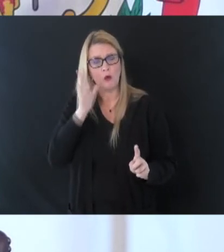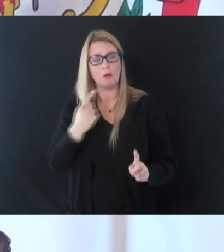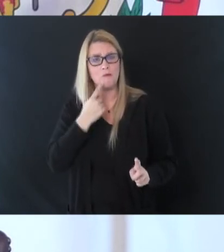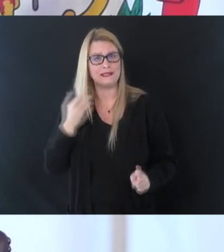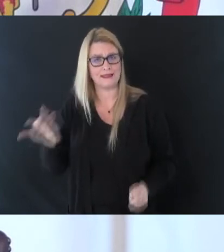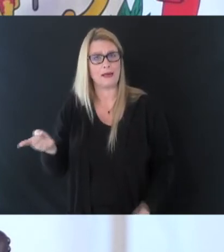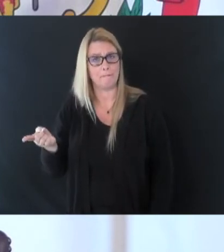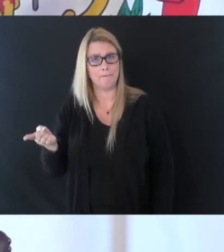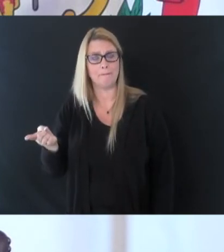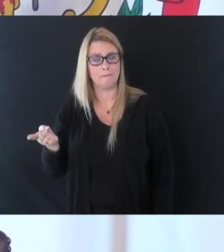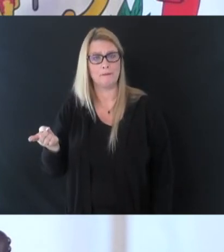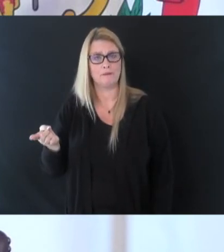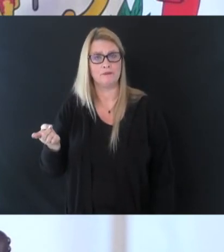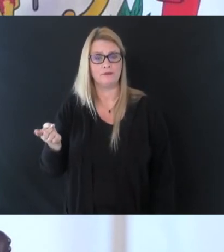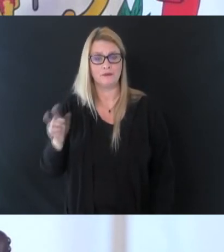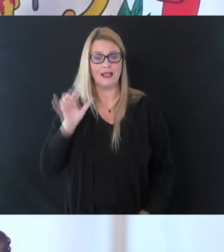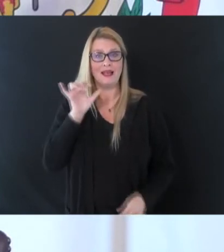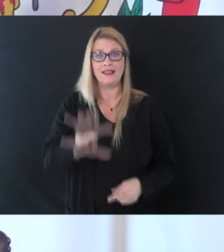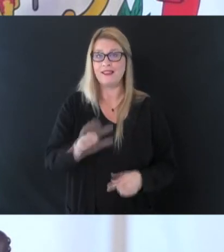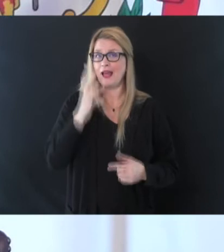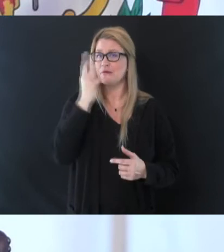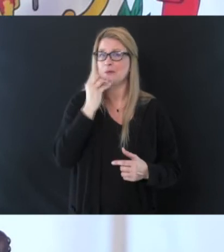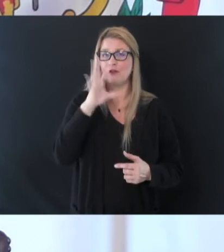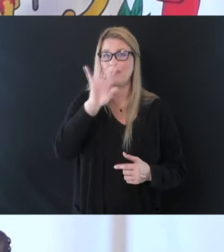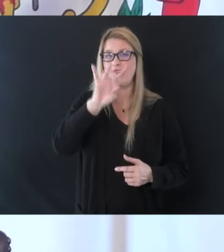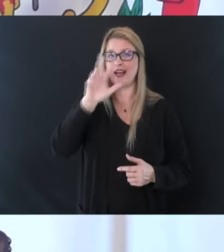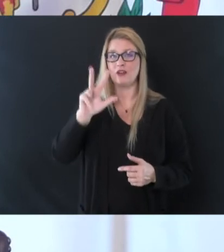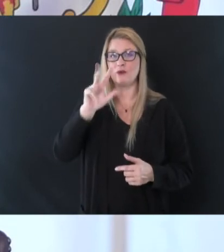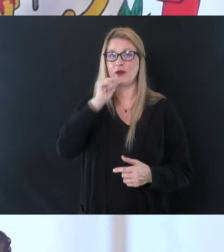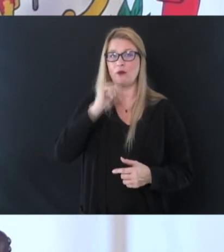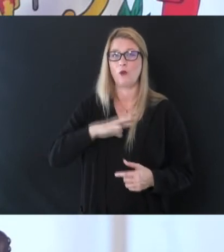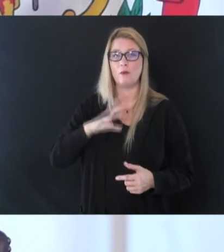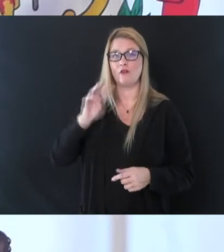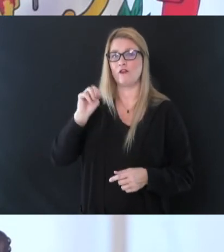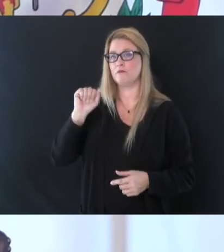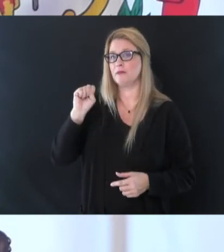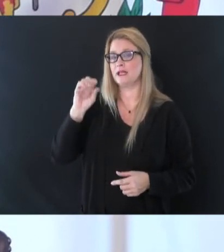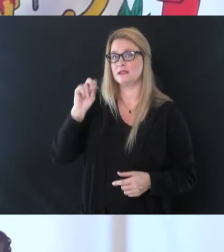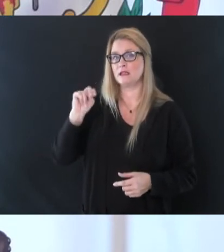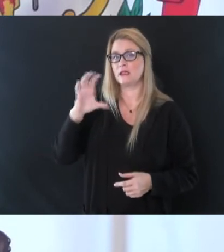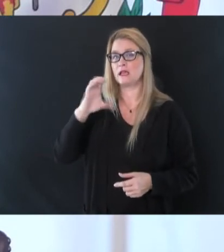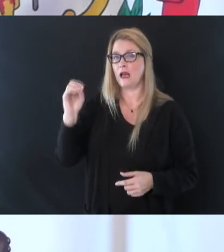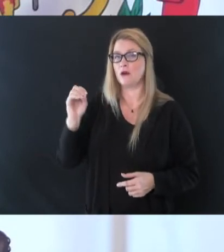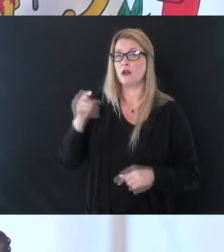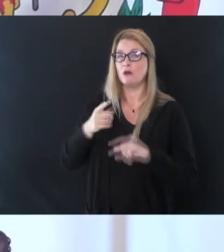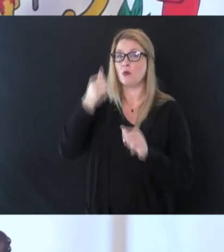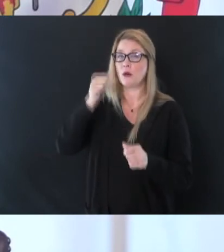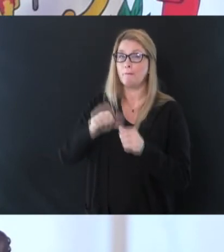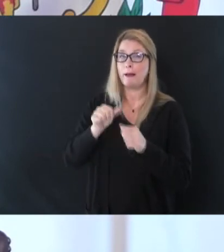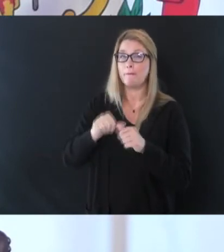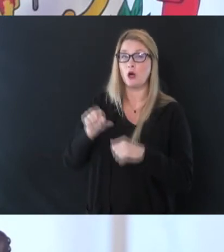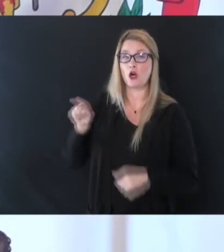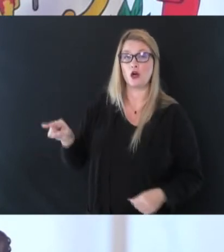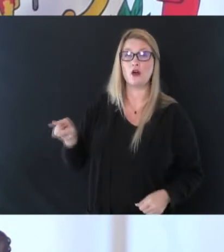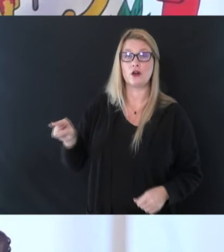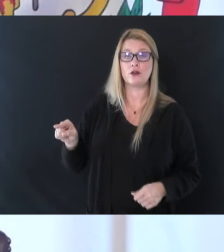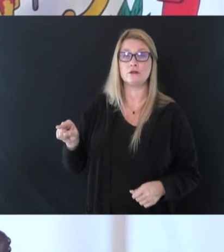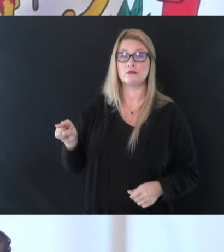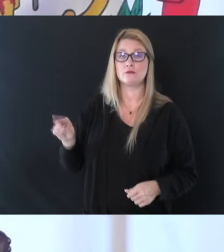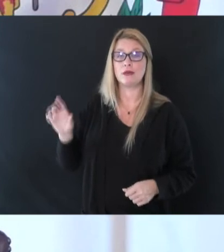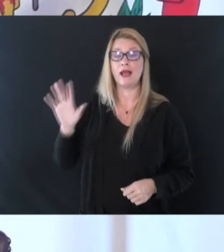so, like this beautiful lady, 83 from Mason County, remember her, remember all these